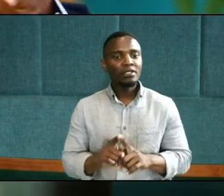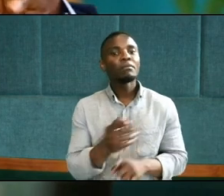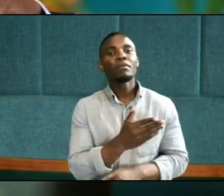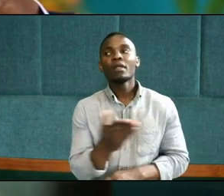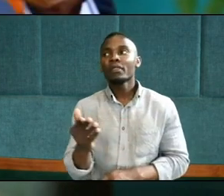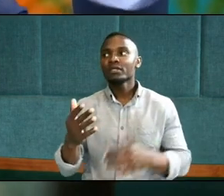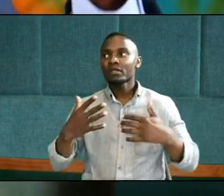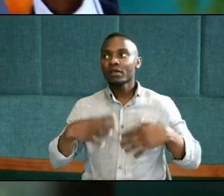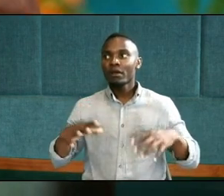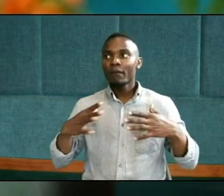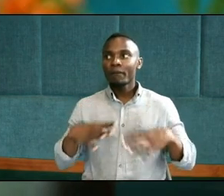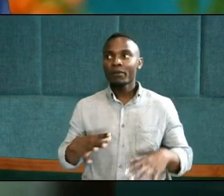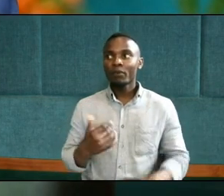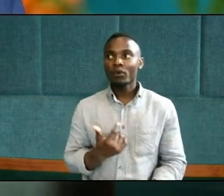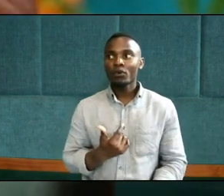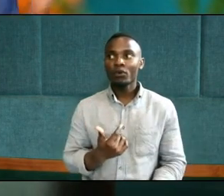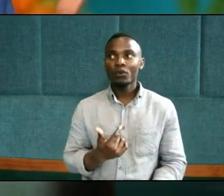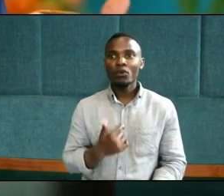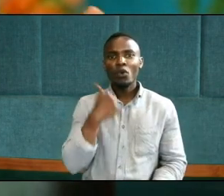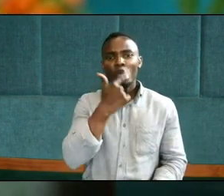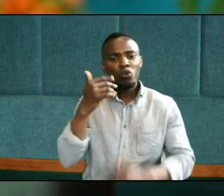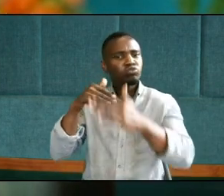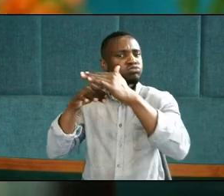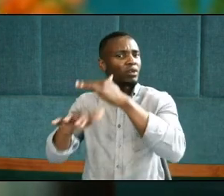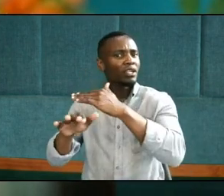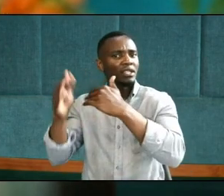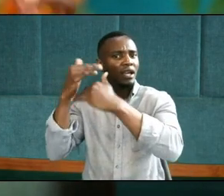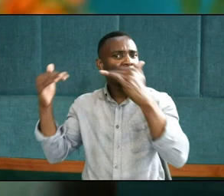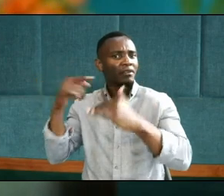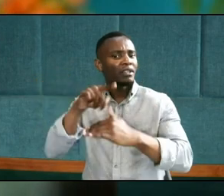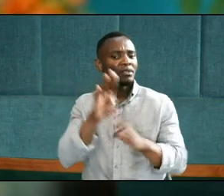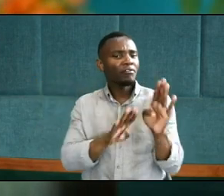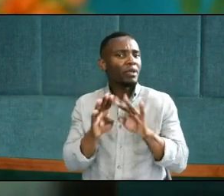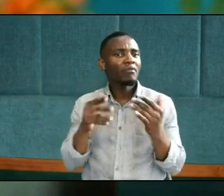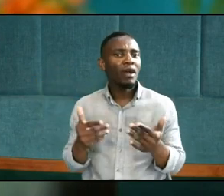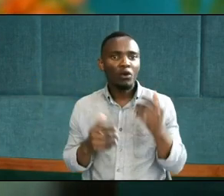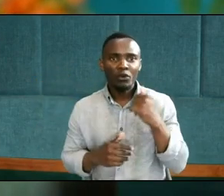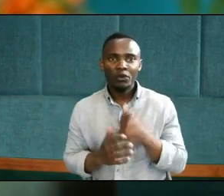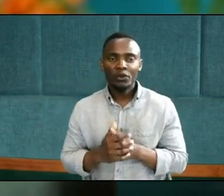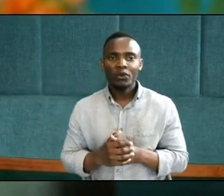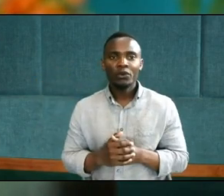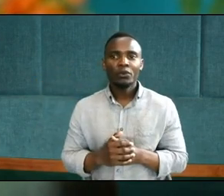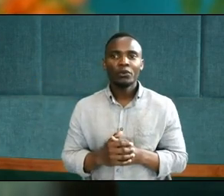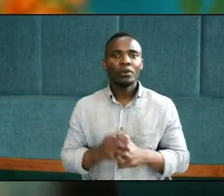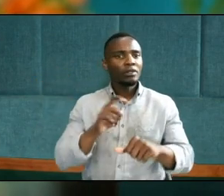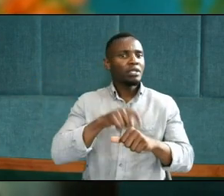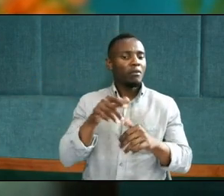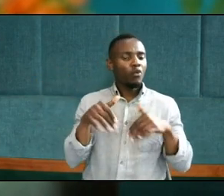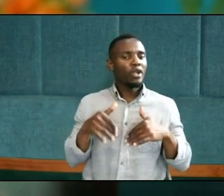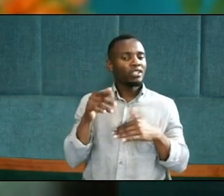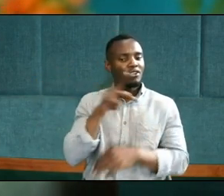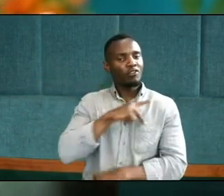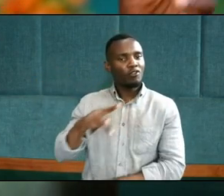These people that are going to inherit this kingdom, what is their conduct? How are they behaving? While they are waiting for this kingdom, how are they